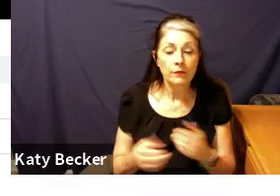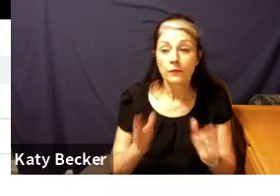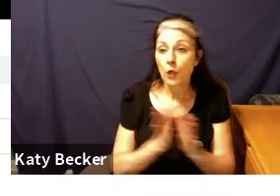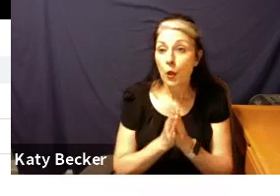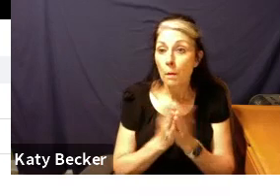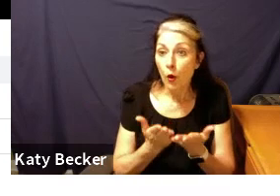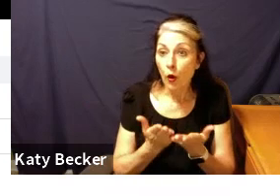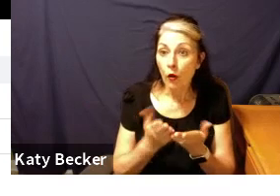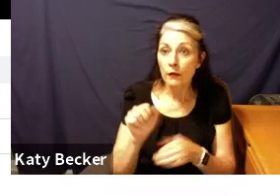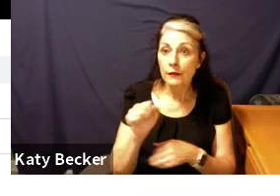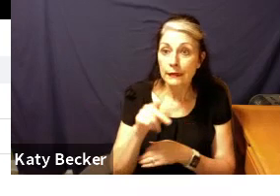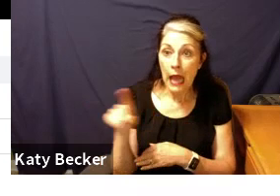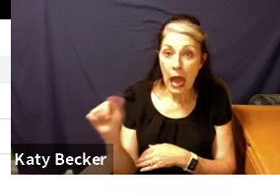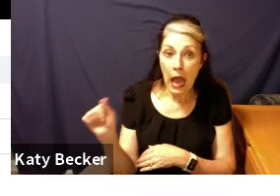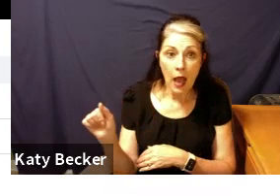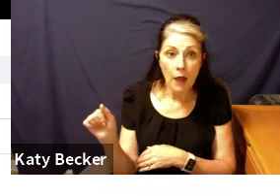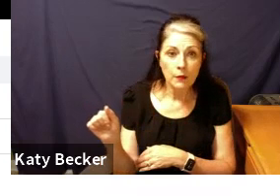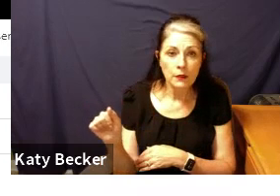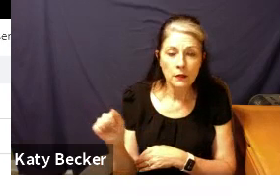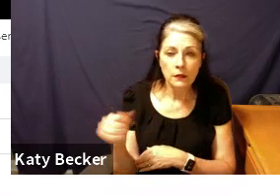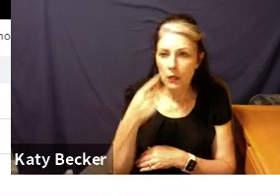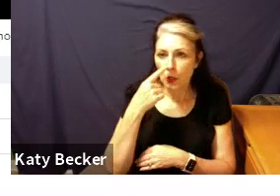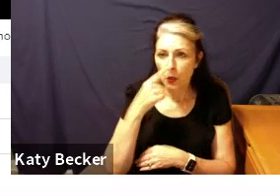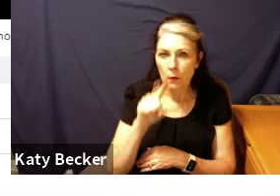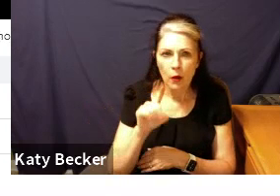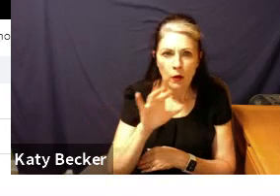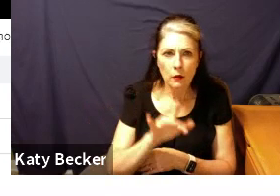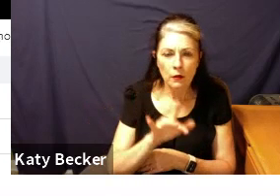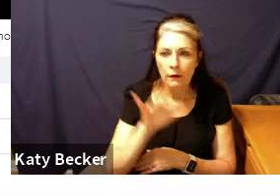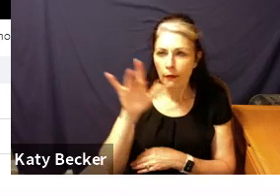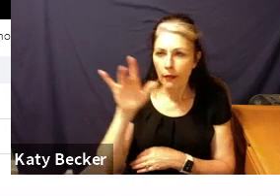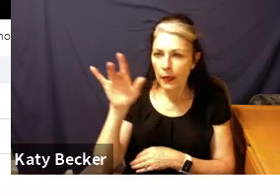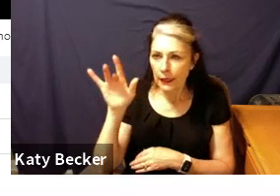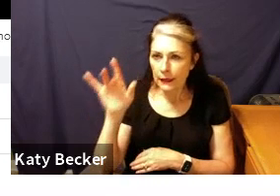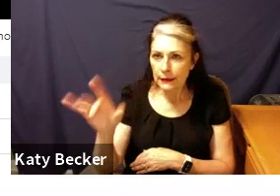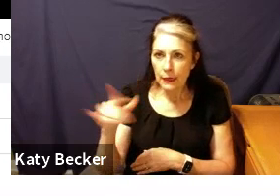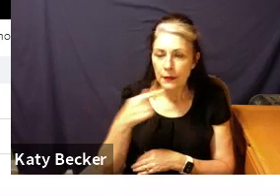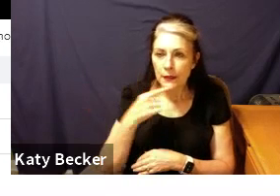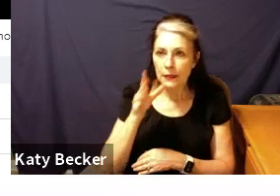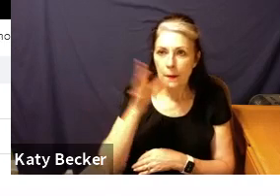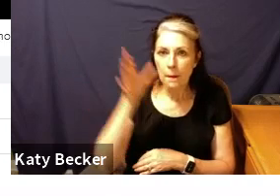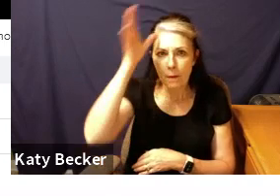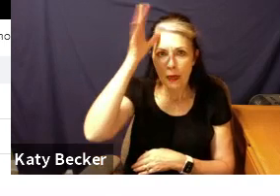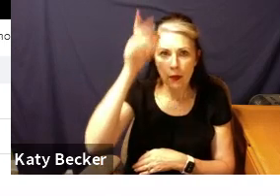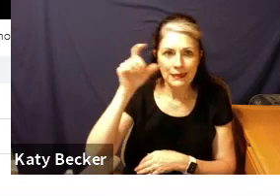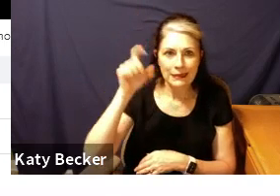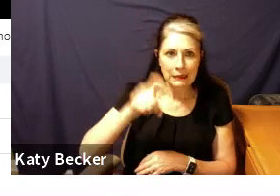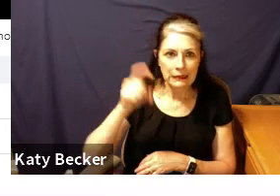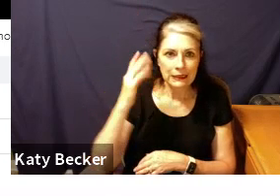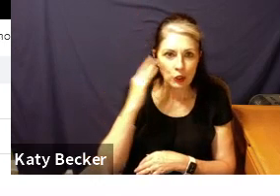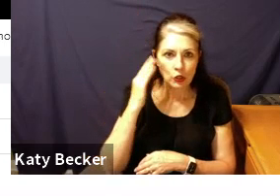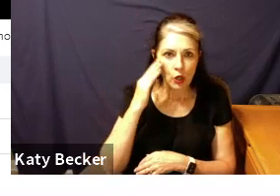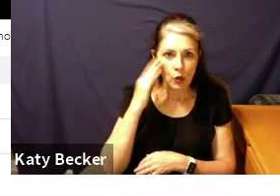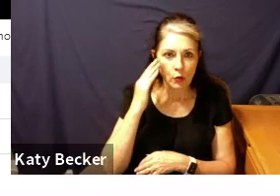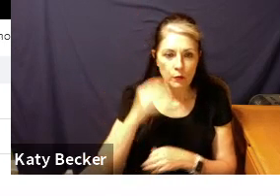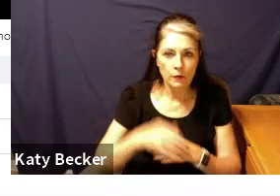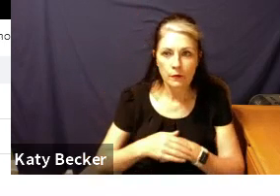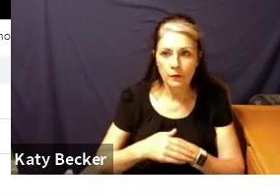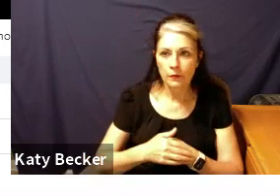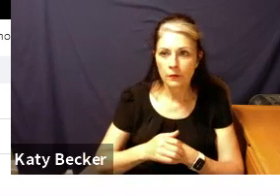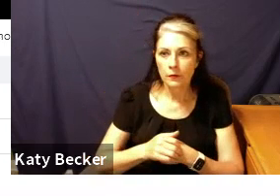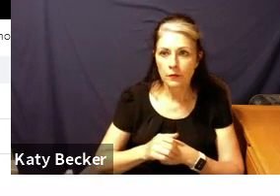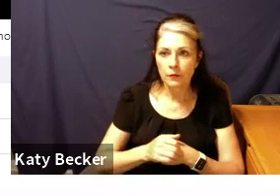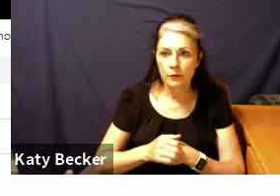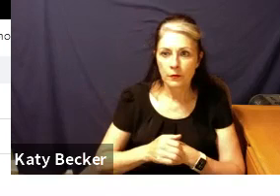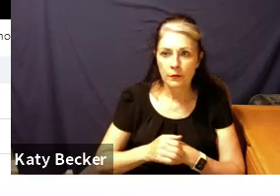and apps. Larissa, do you mind clicking on the next tab there where it says parents need to know? There you